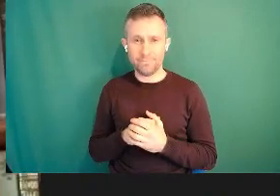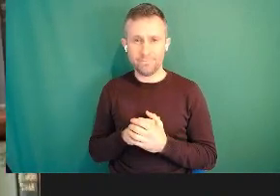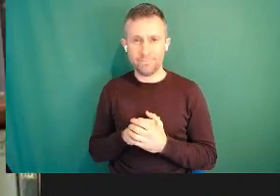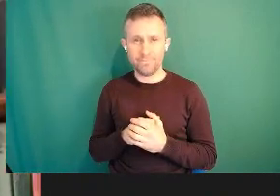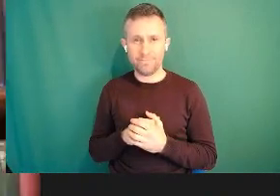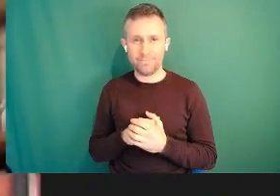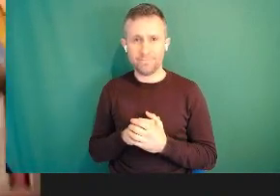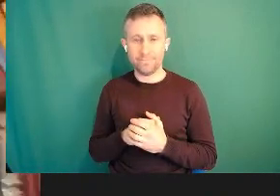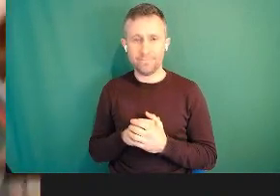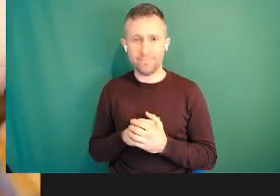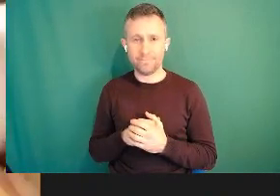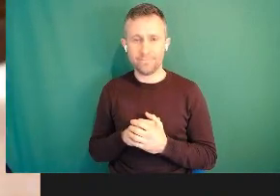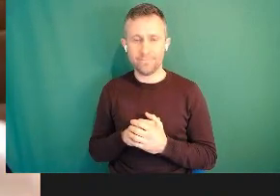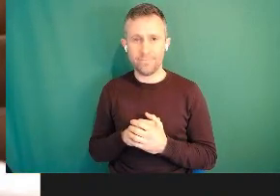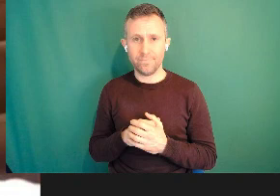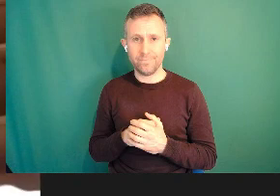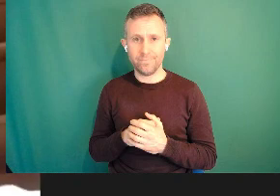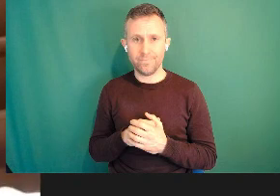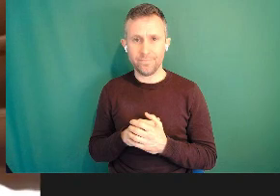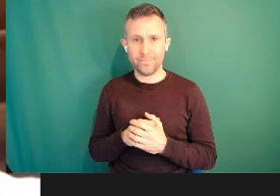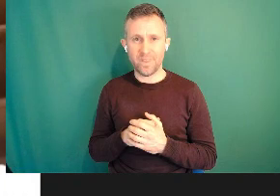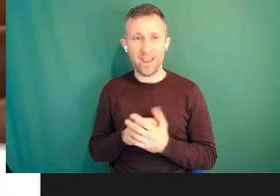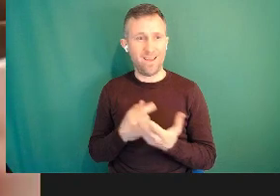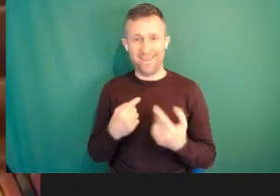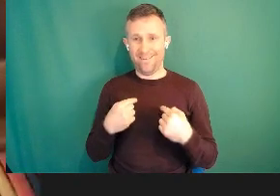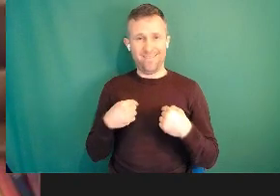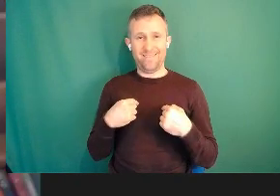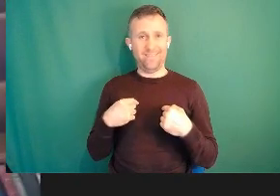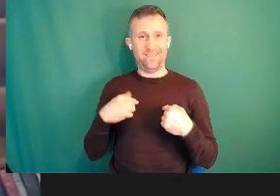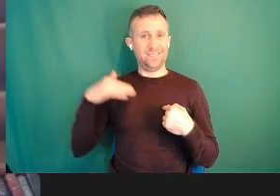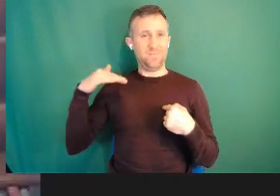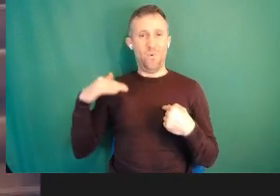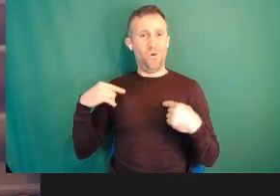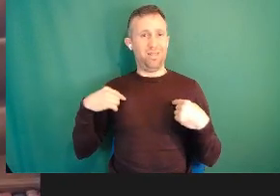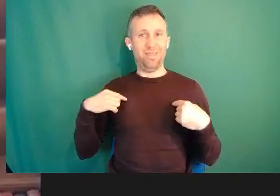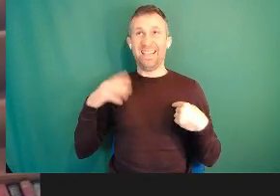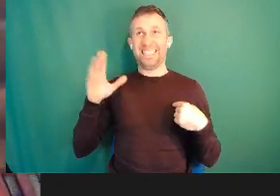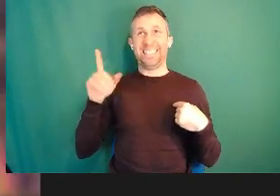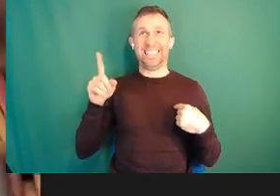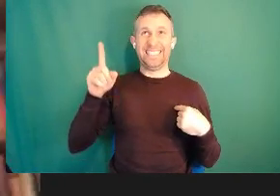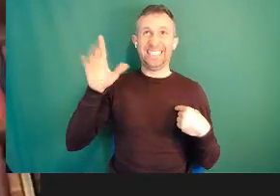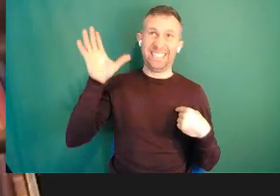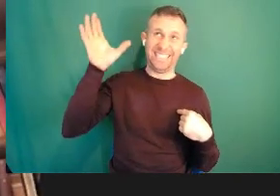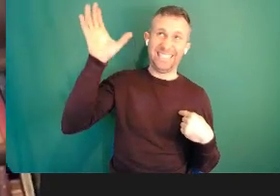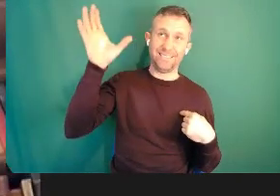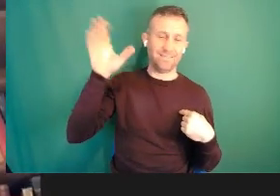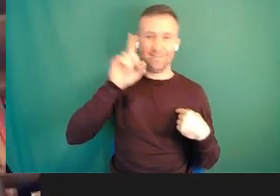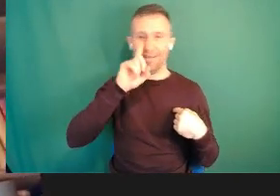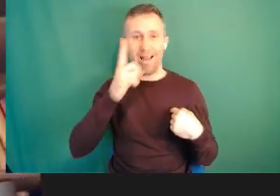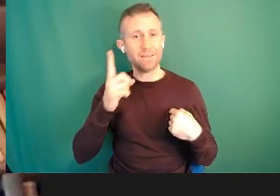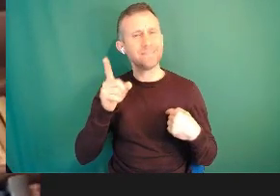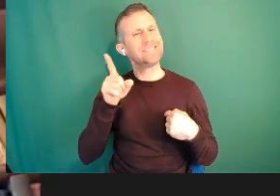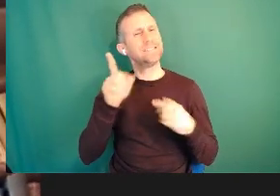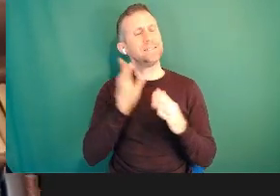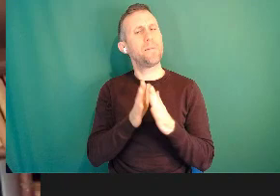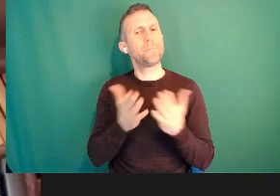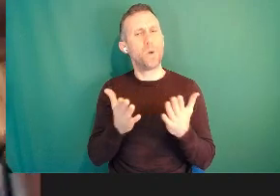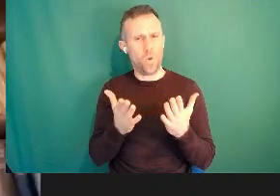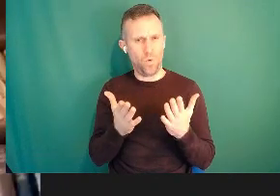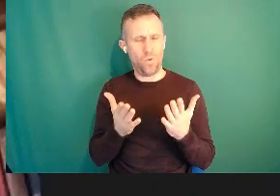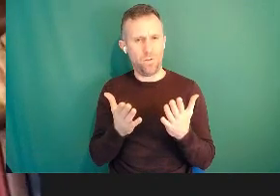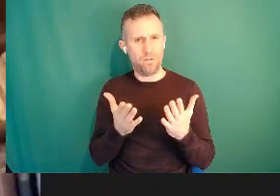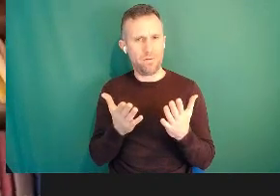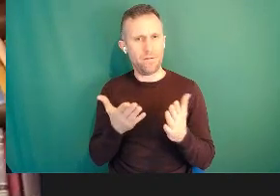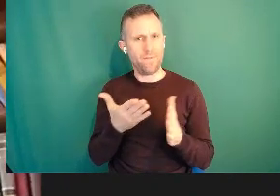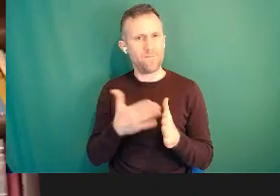Too high up for me. I think it's one of these ones up here. That's a 16th century book. Most of them are much newer than that. But until